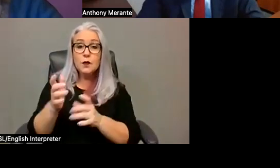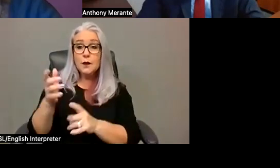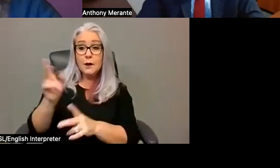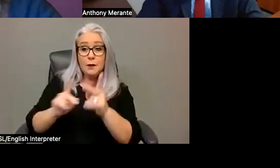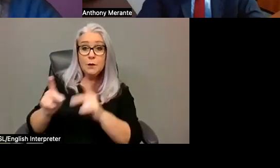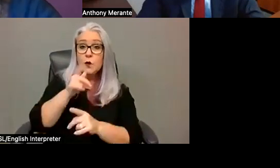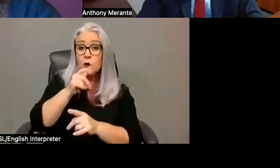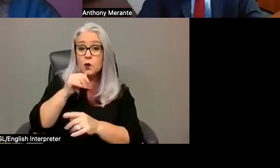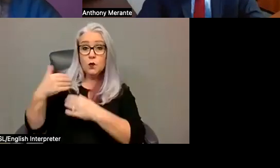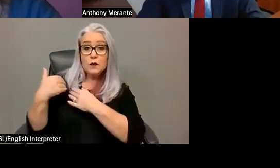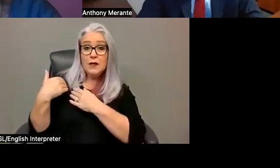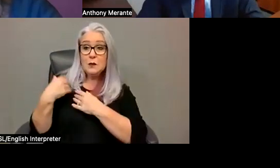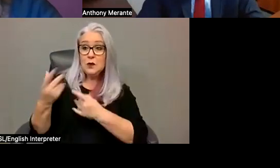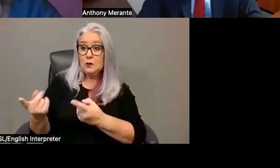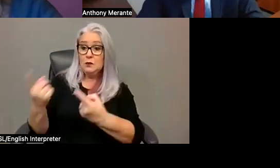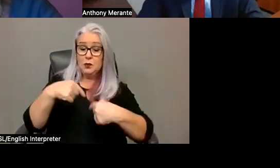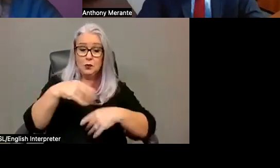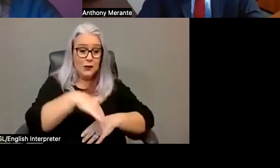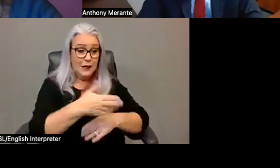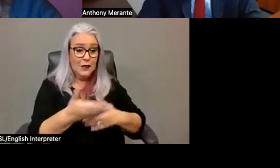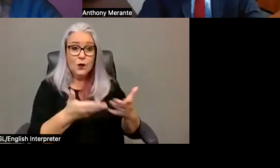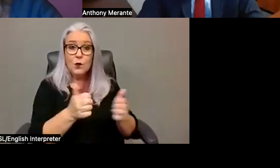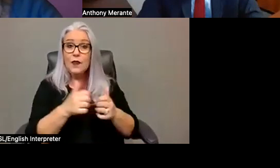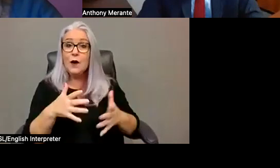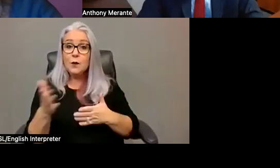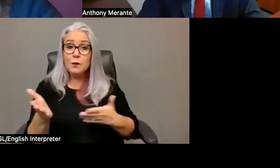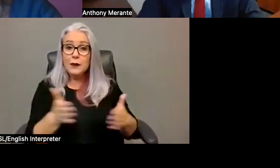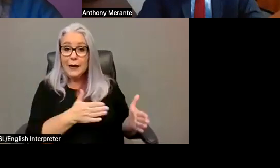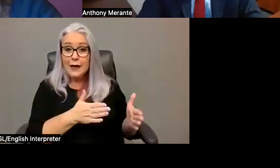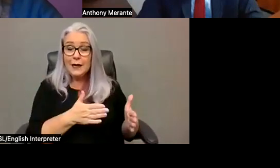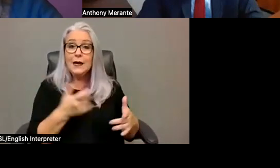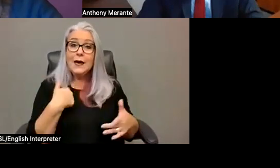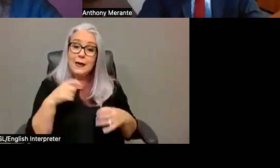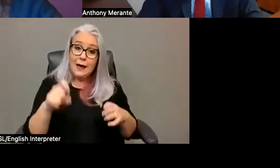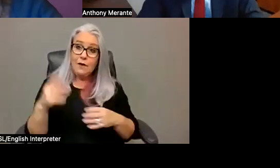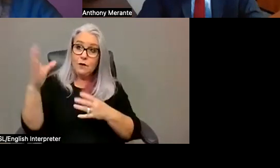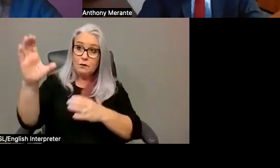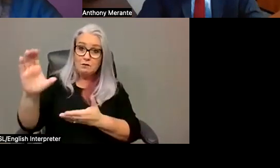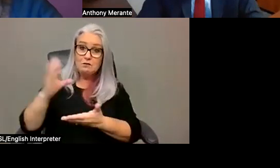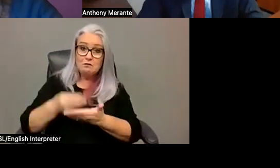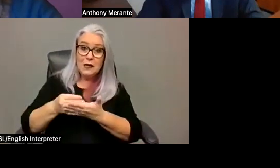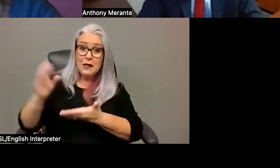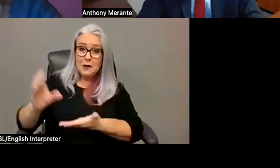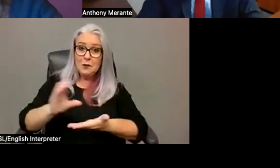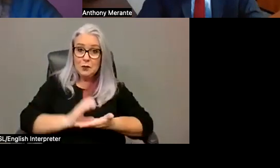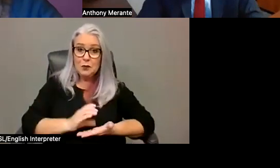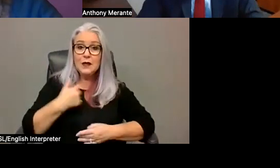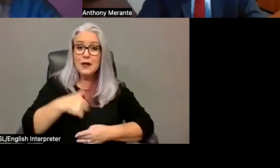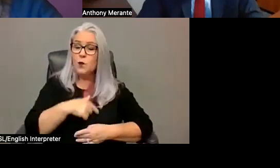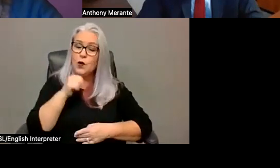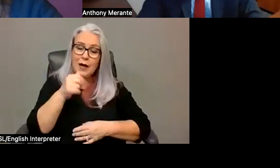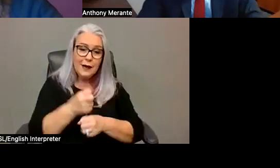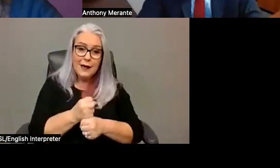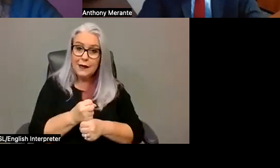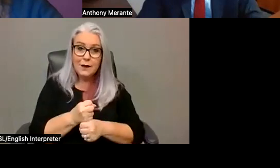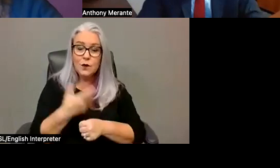them here without a plan to give us the additional resources that we should have, because that's what we're not getting. We're not